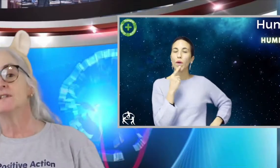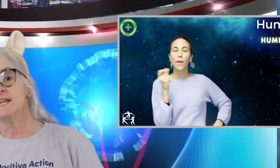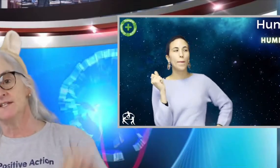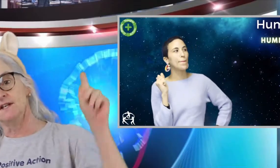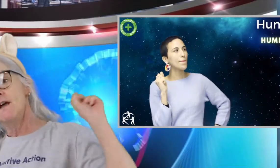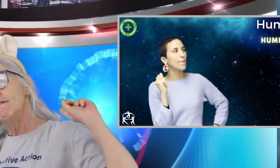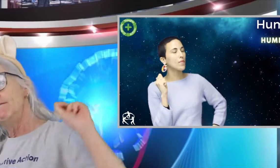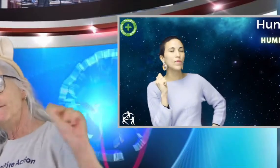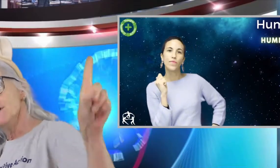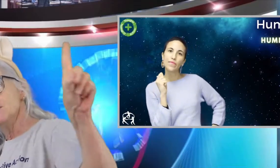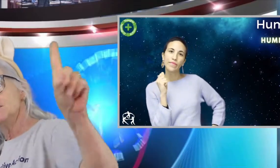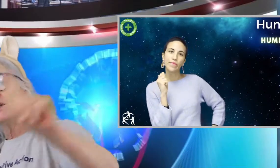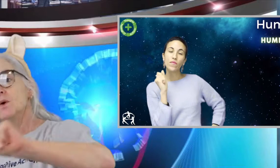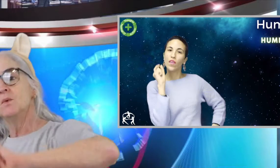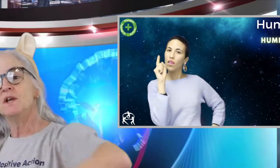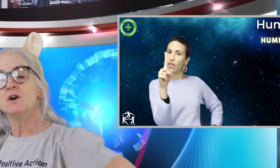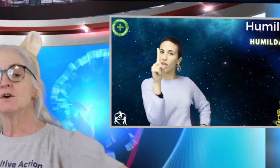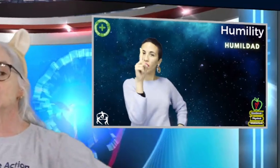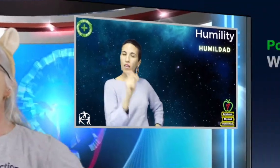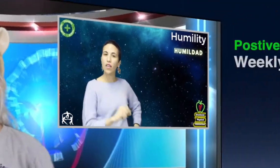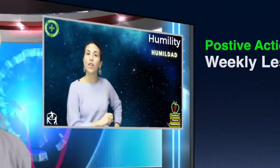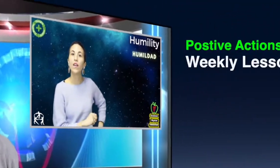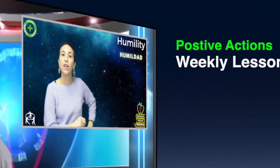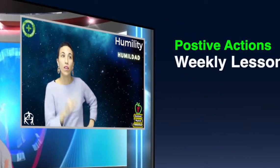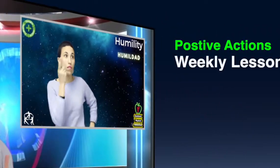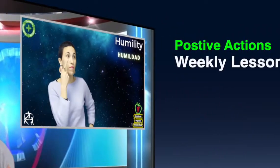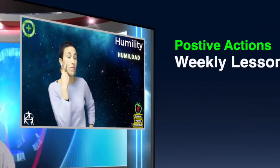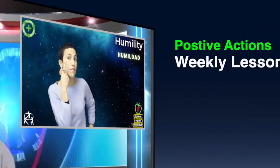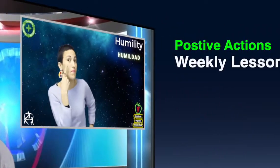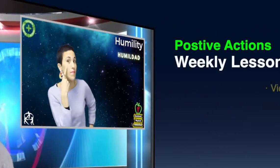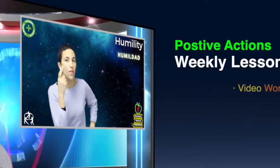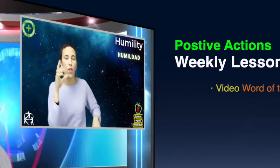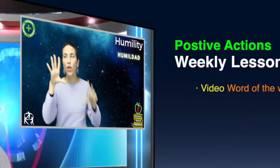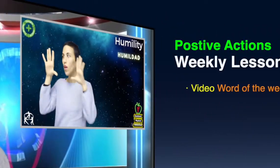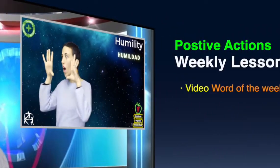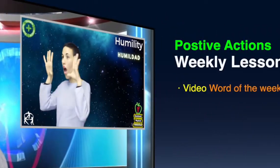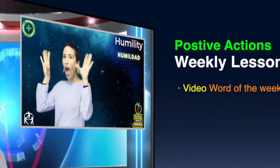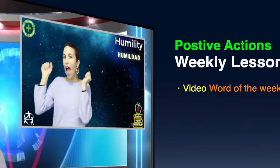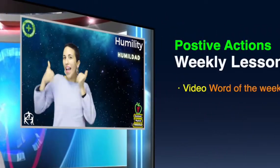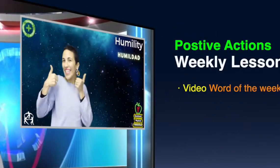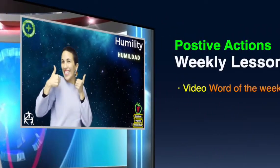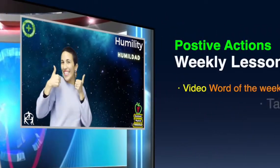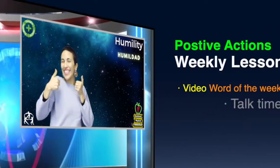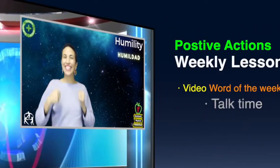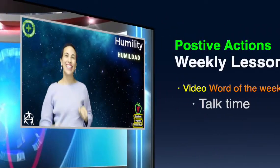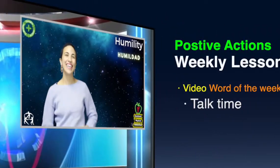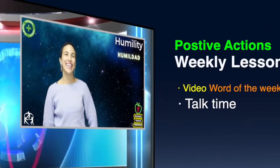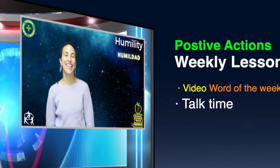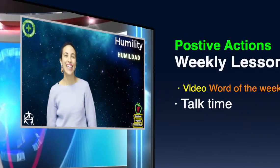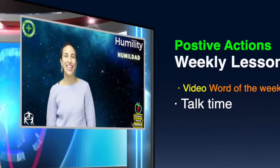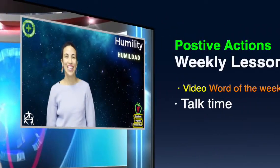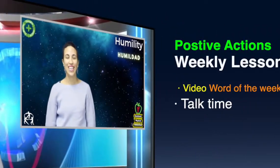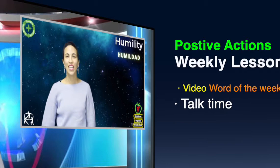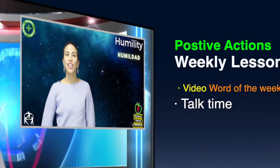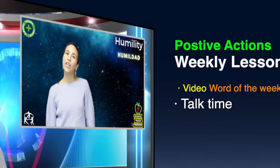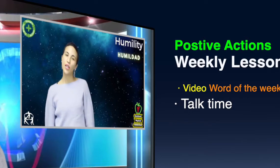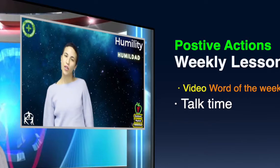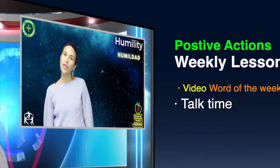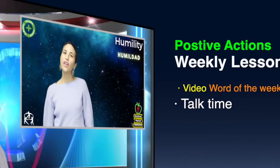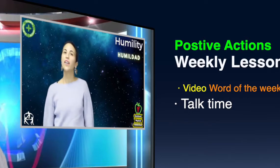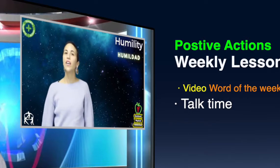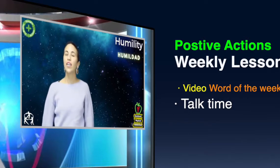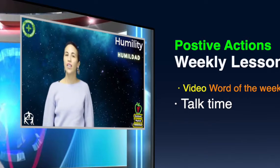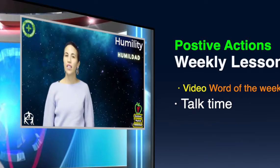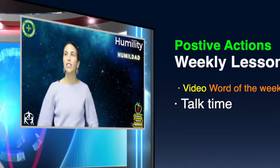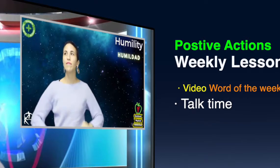our virtual lesson, first, we are going to watch a really super-duper cute video, where we're going to hear about the